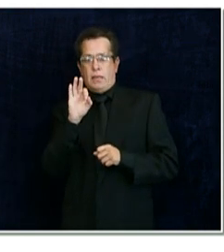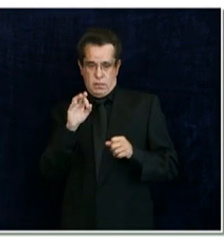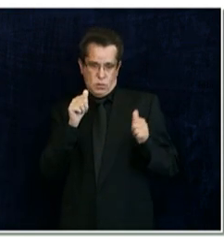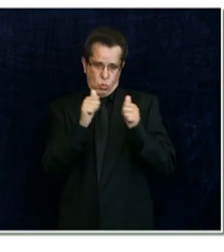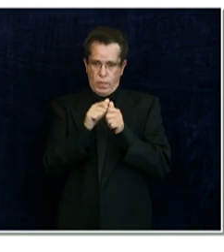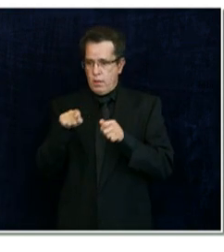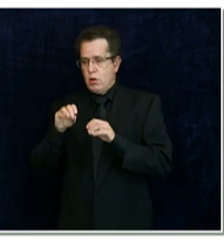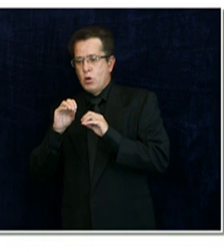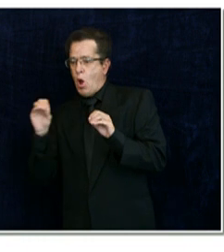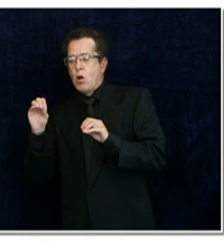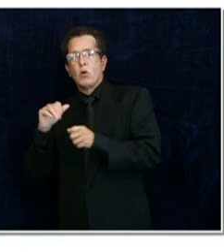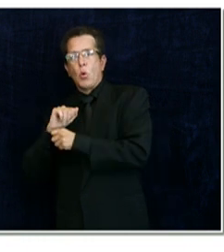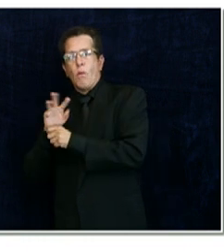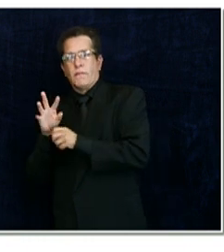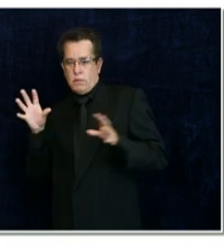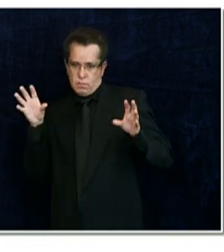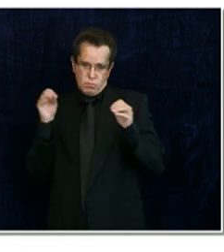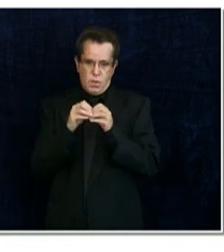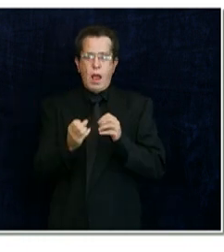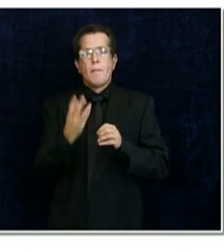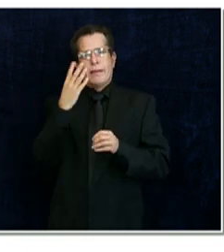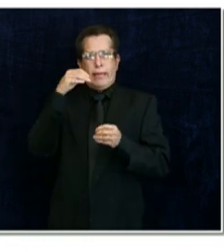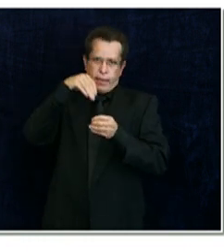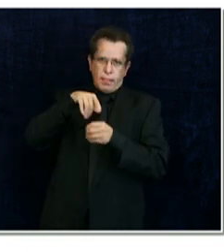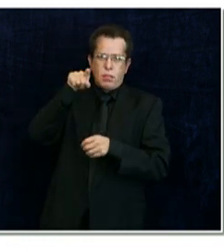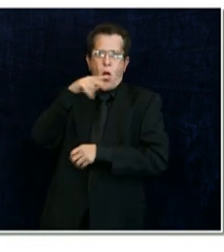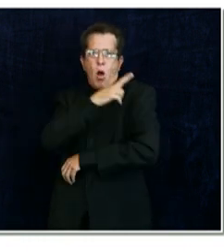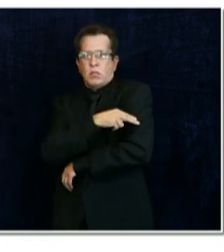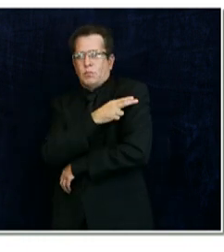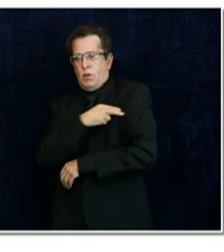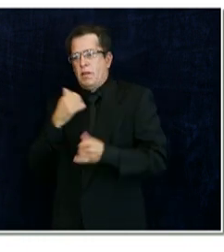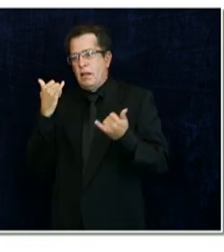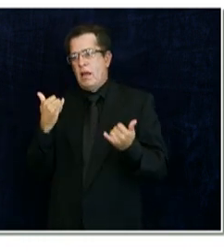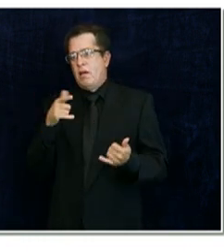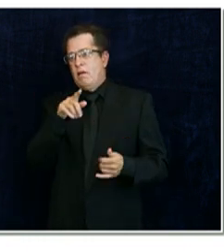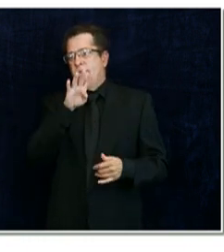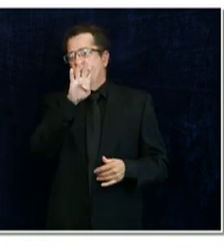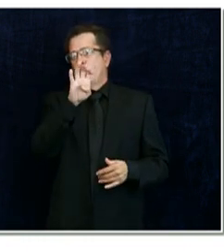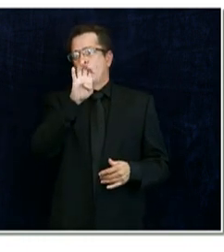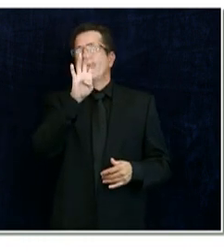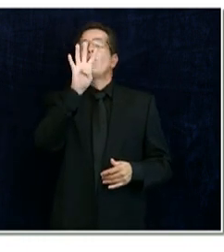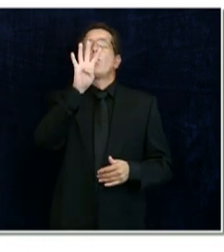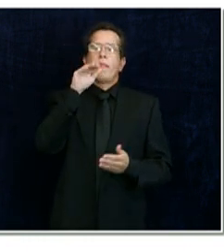non-COVID hospitalizations, and again, we're there at 4,277,